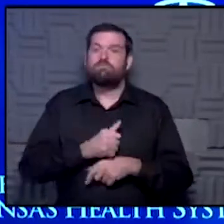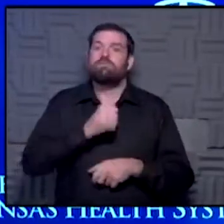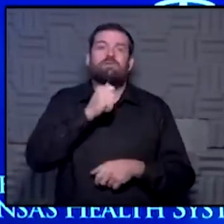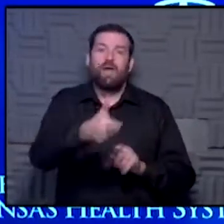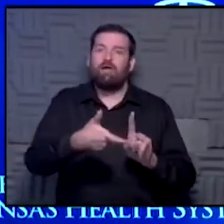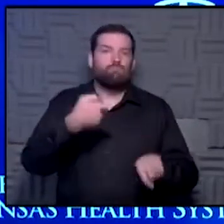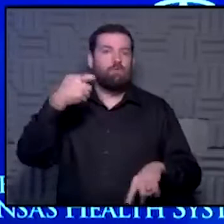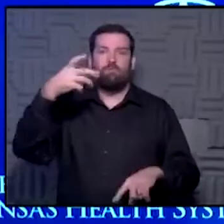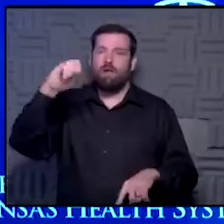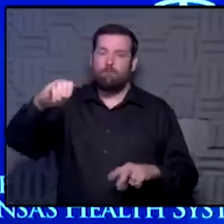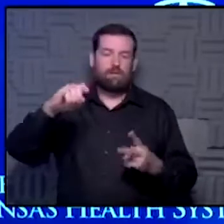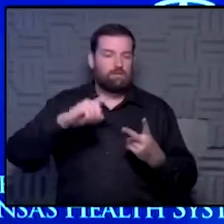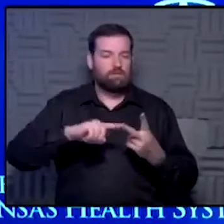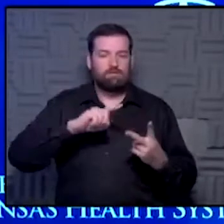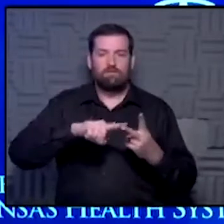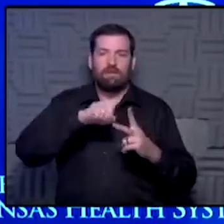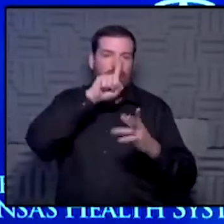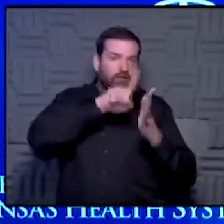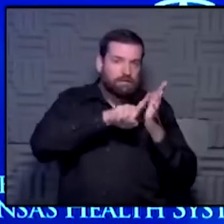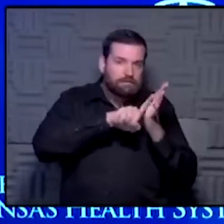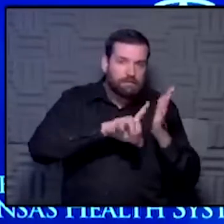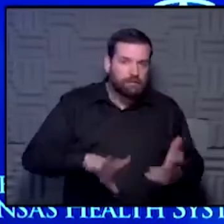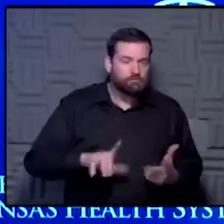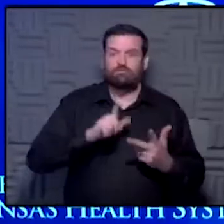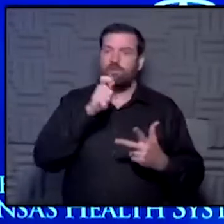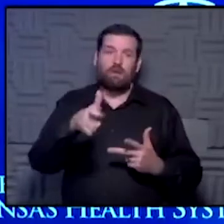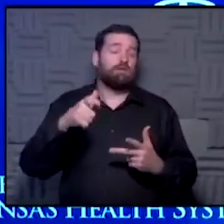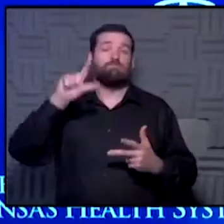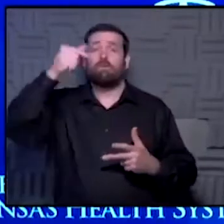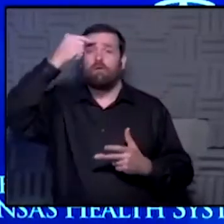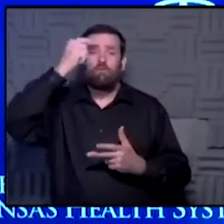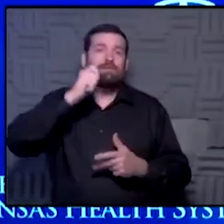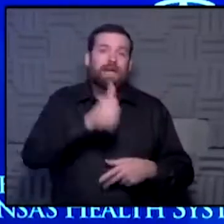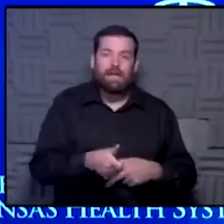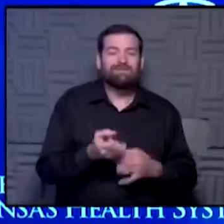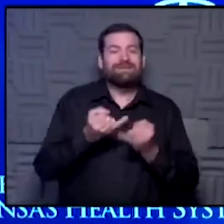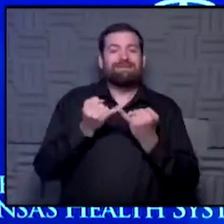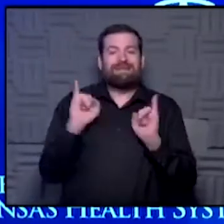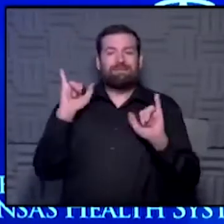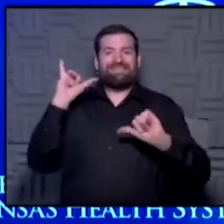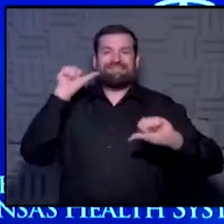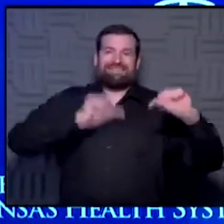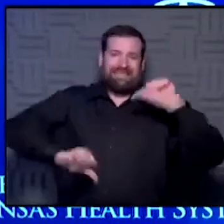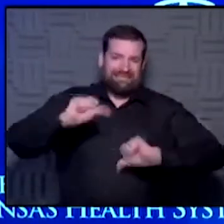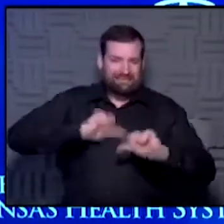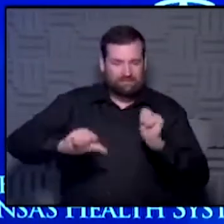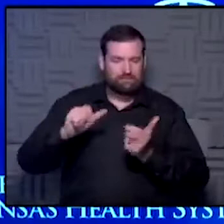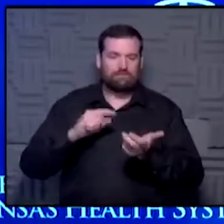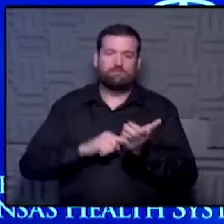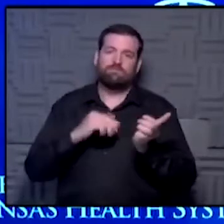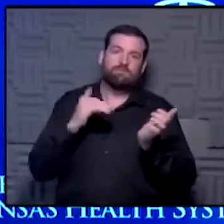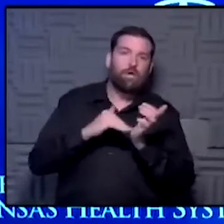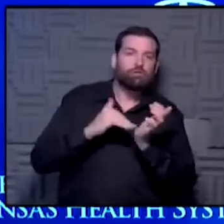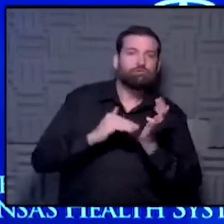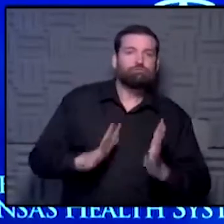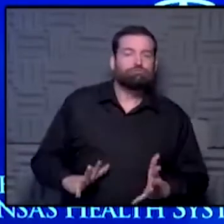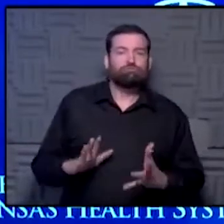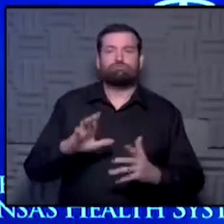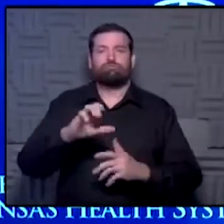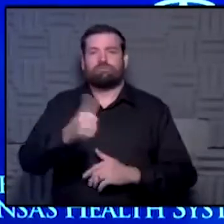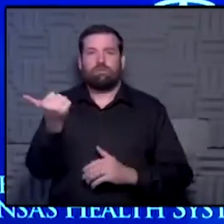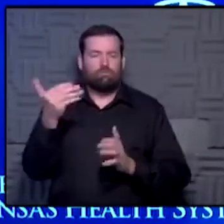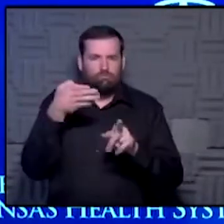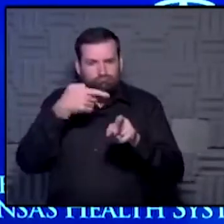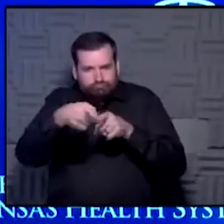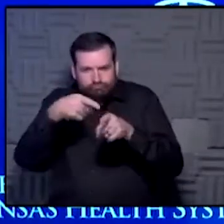company, they're not from the investigators, and they're not from the government. They're independent scientists and physicians and other epidemiologists and